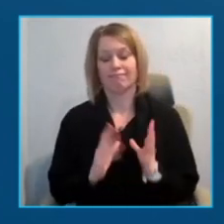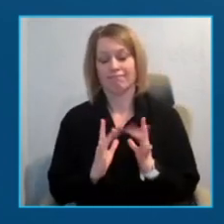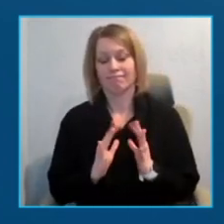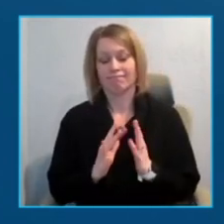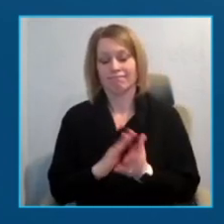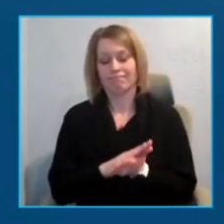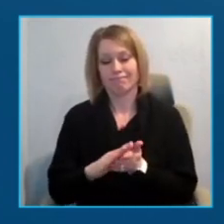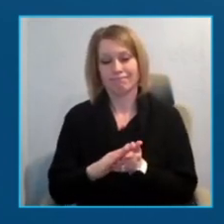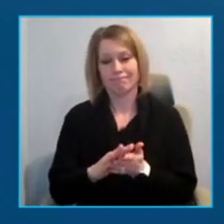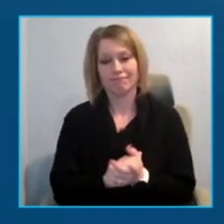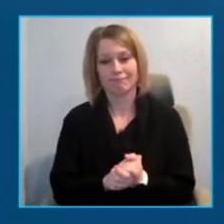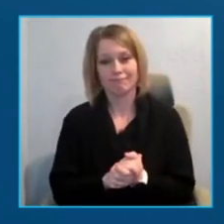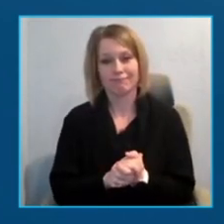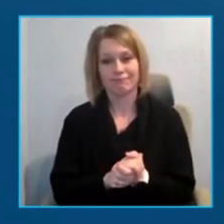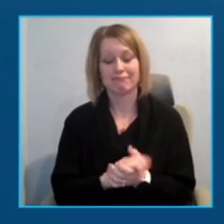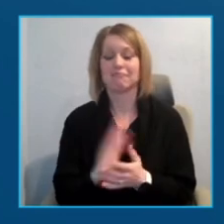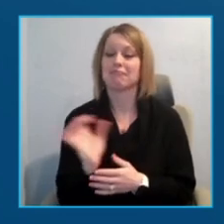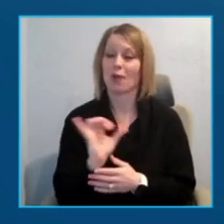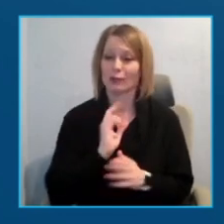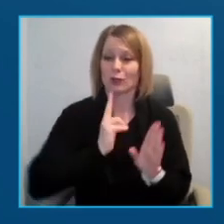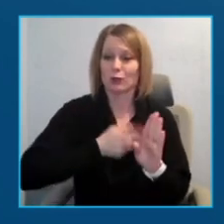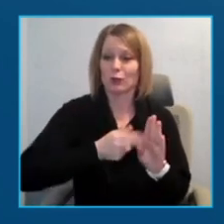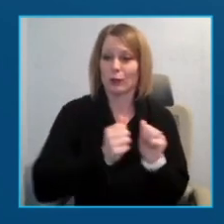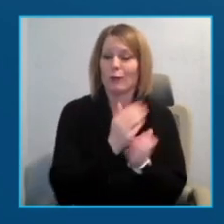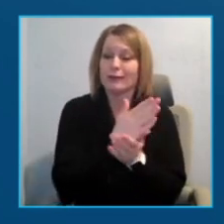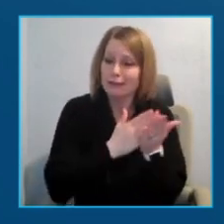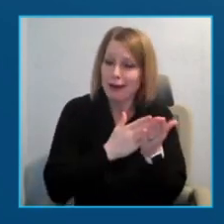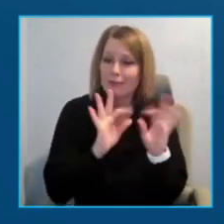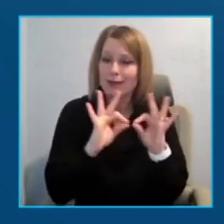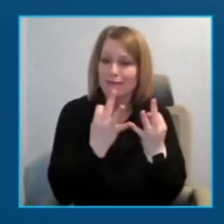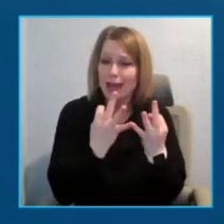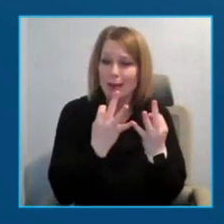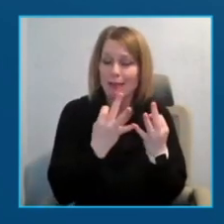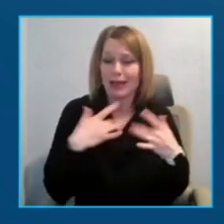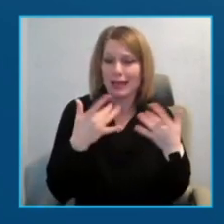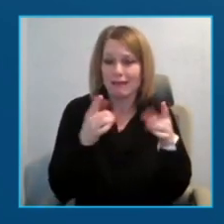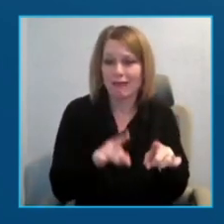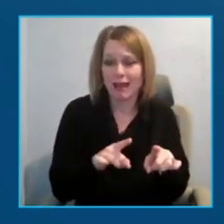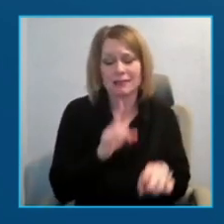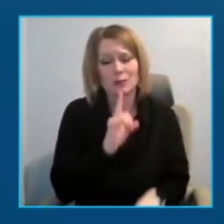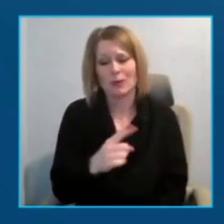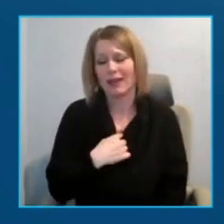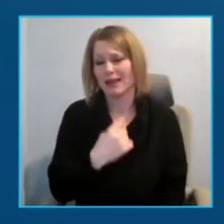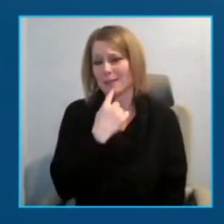As well as some family events, and I just miss him every day.